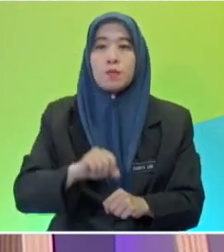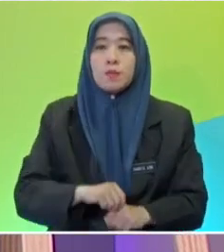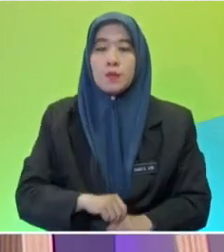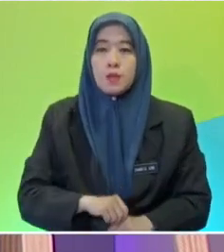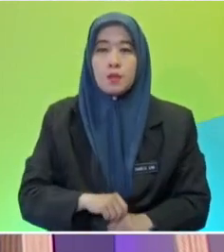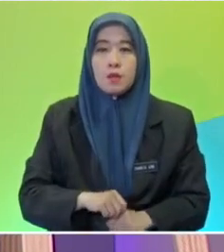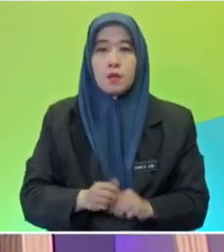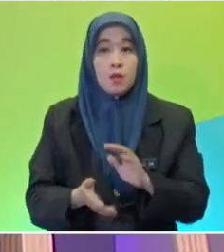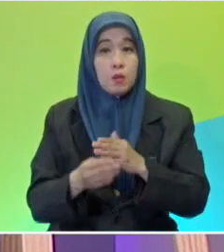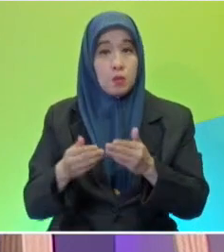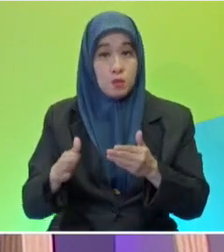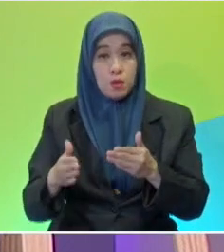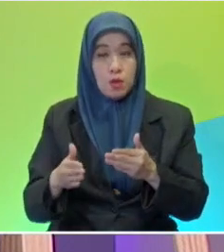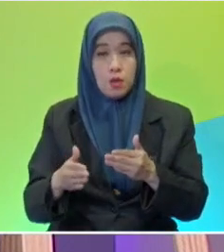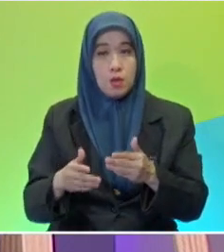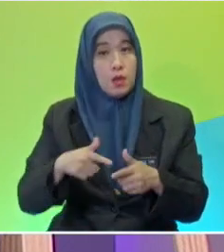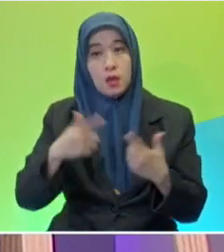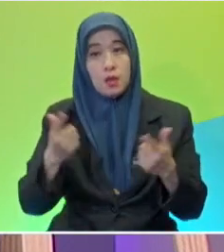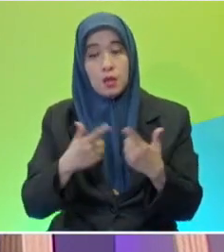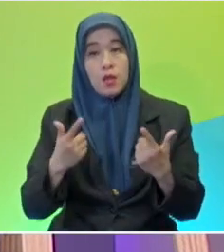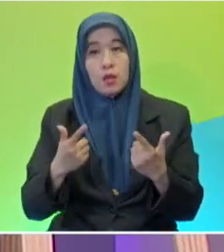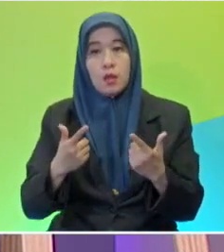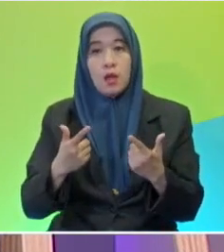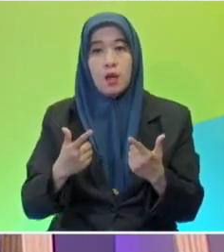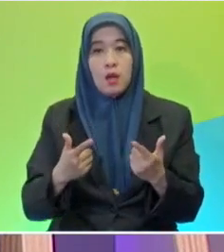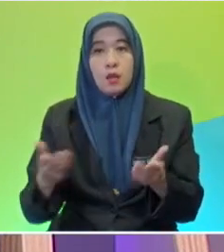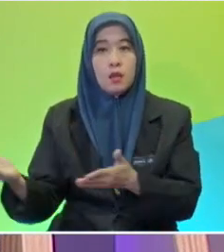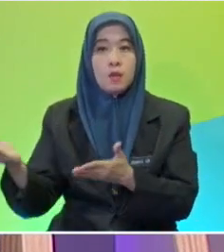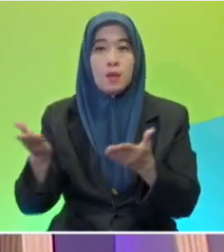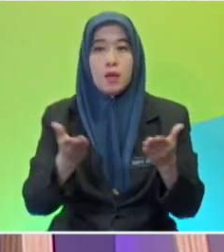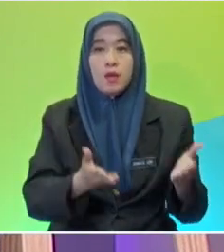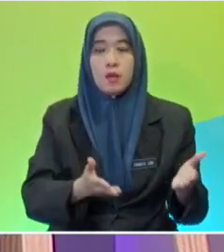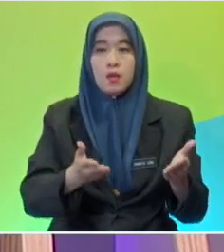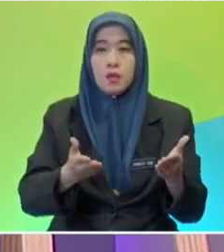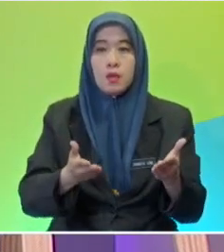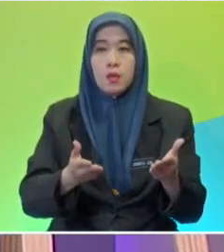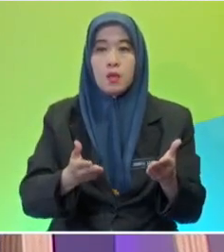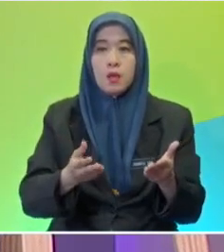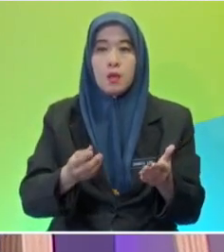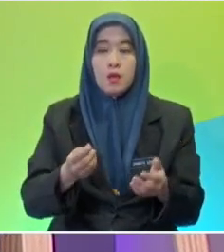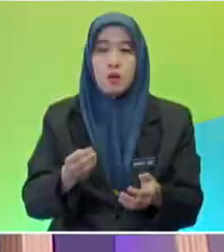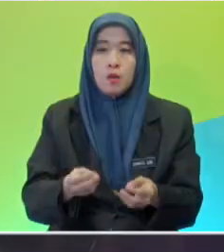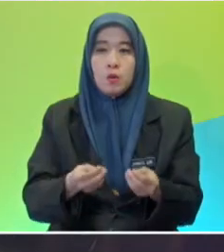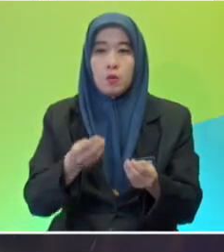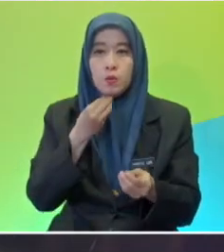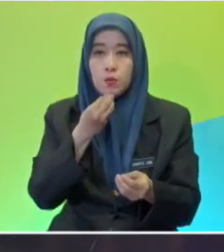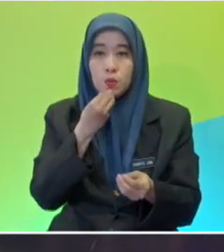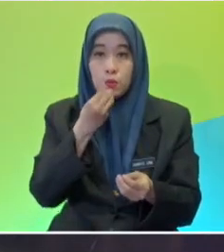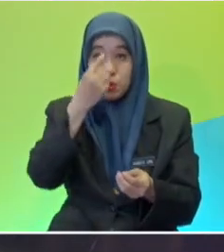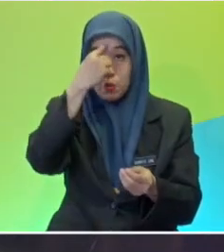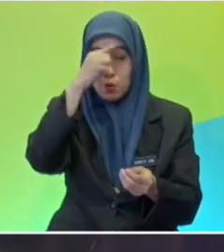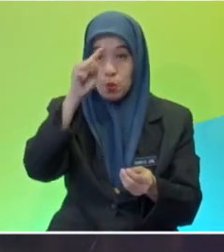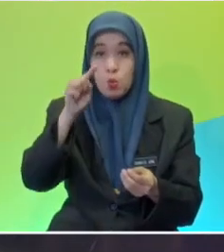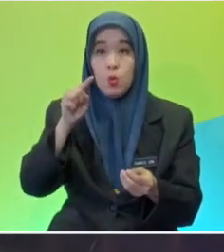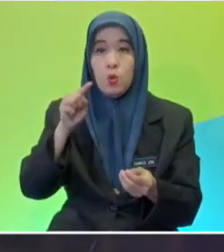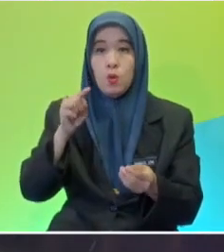that, other than air, it also supply food for human and animals. For just now, I showed, right?